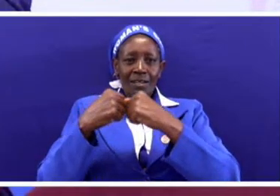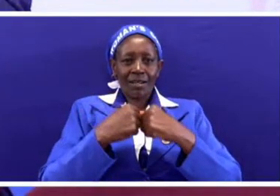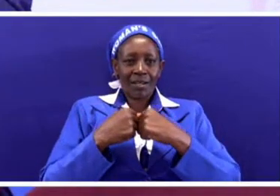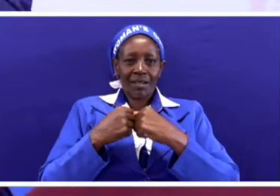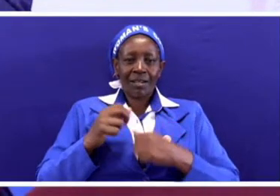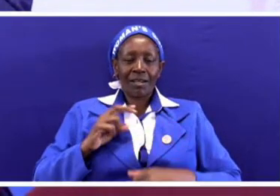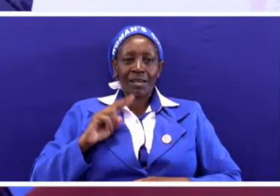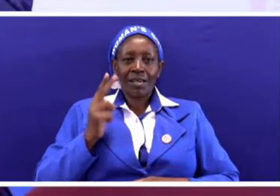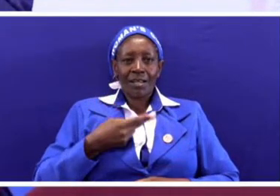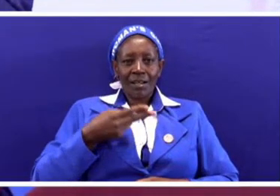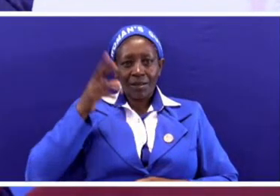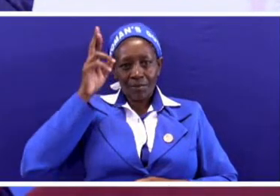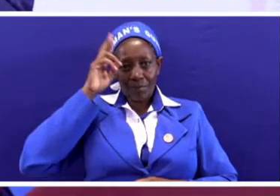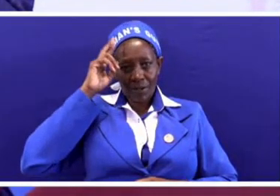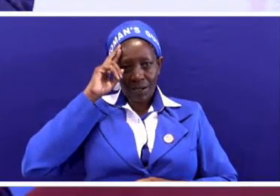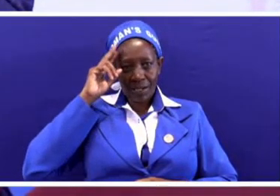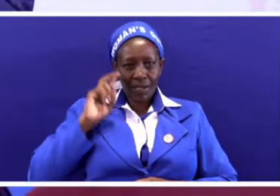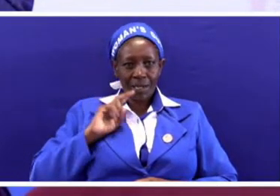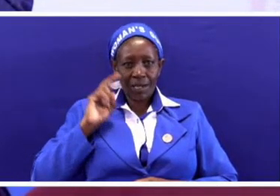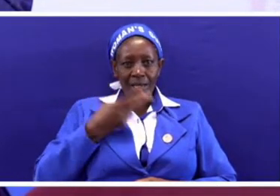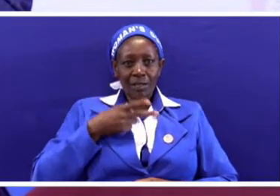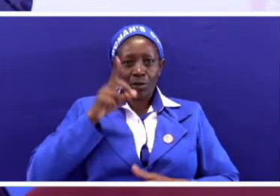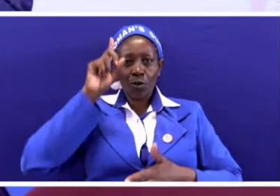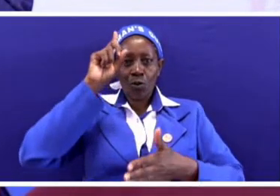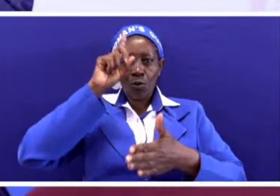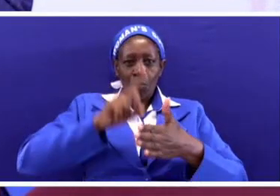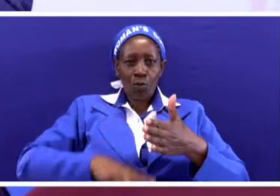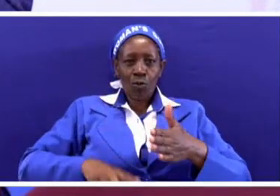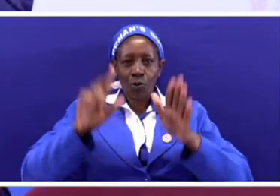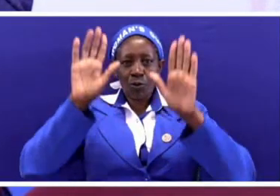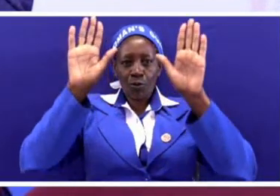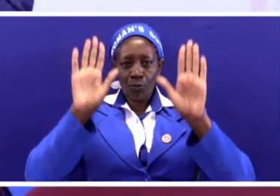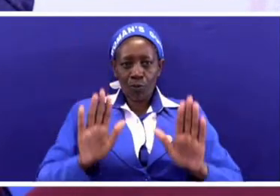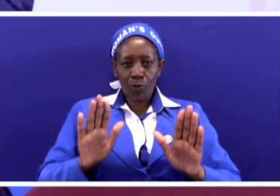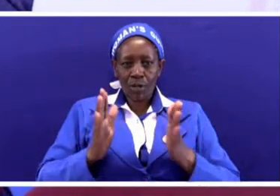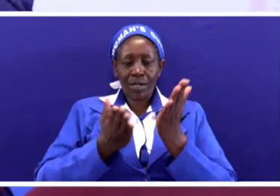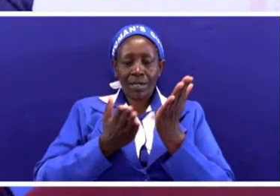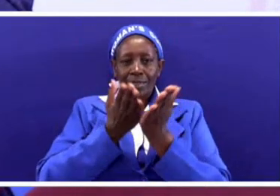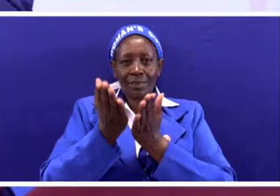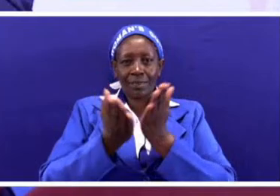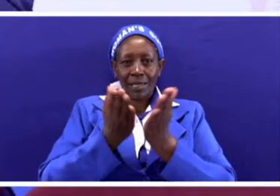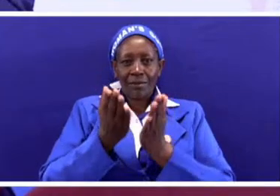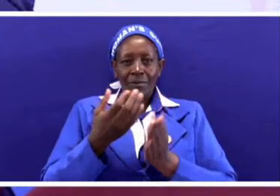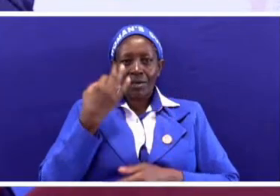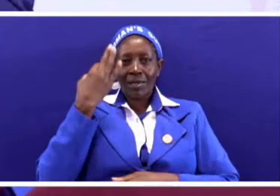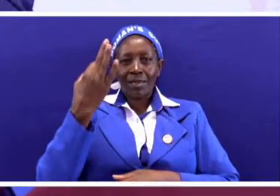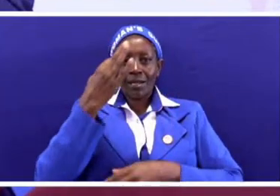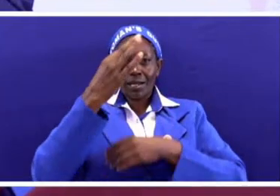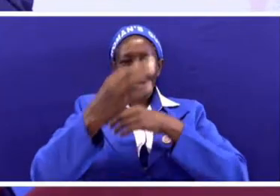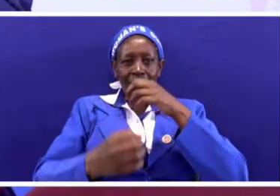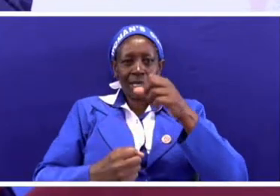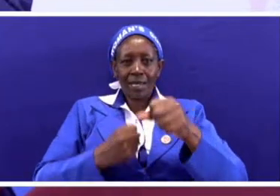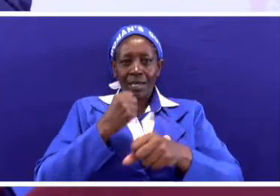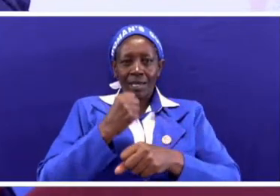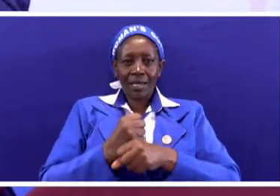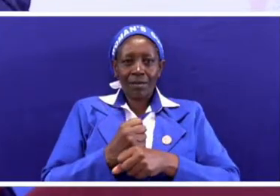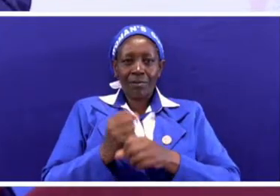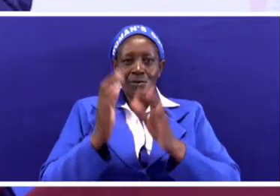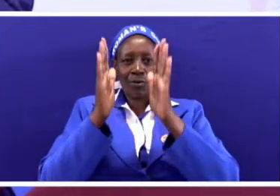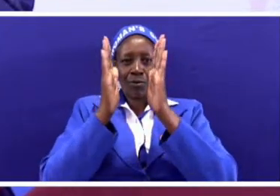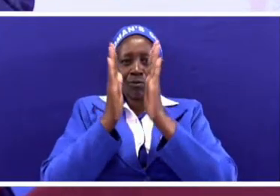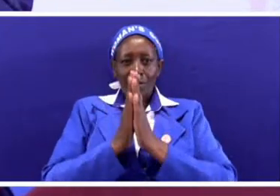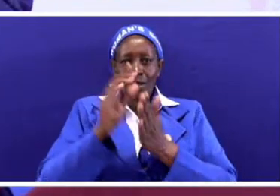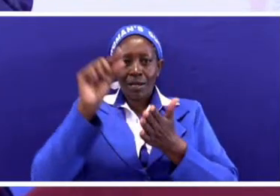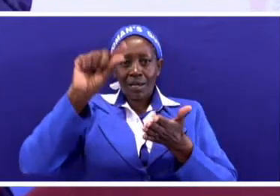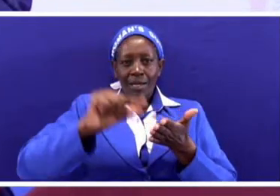us, Lord, of what really matters in our service. And in these 3 years, Lord, we pray that your grace would be sufficient